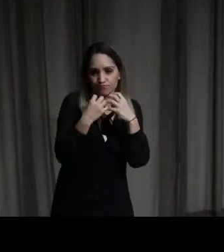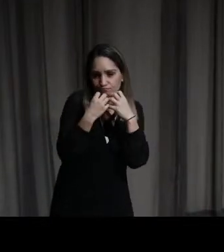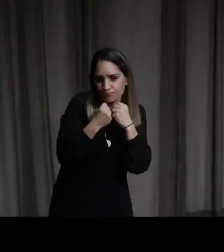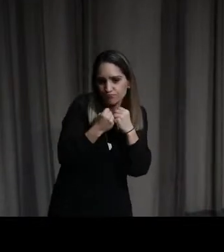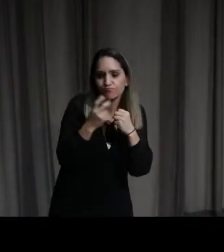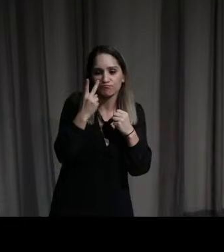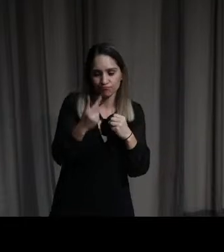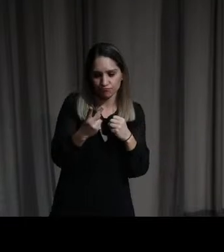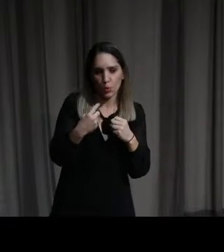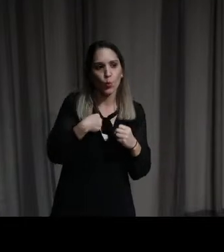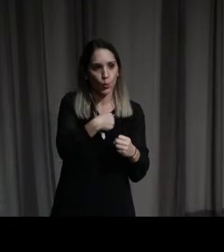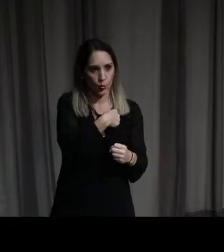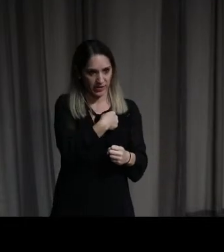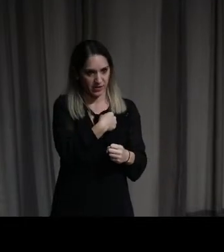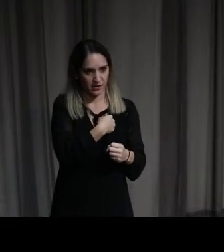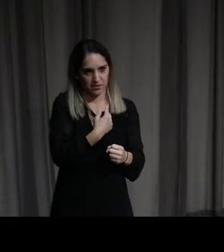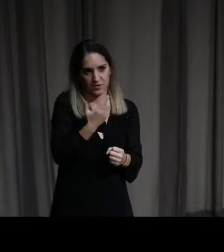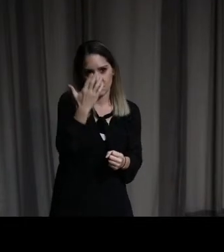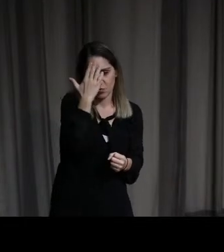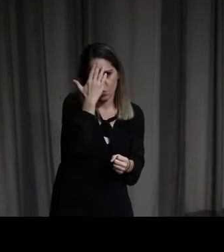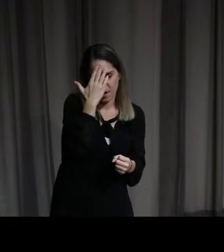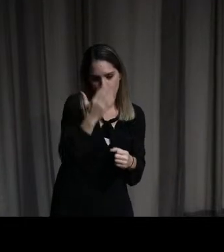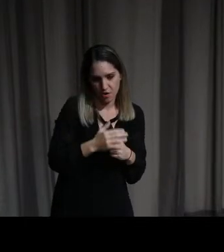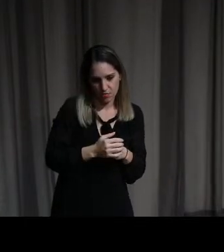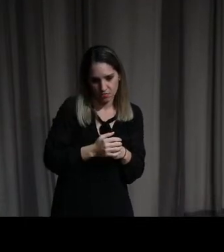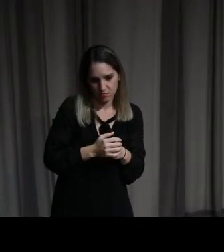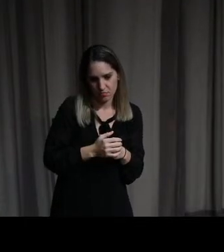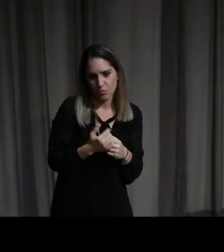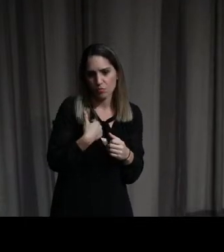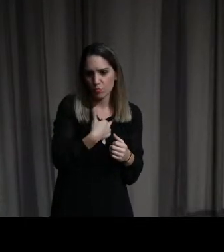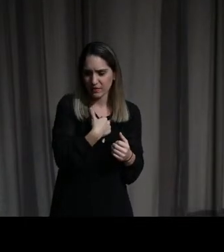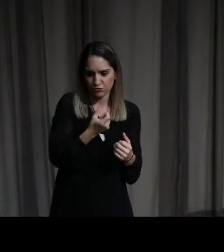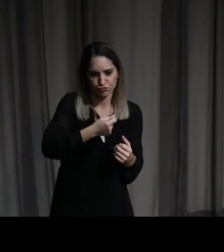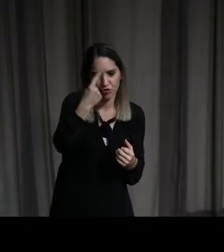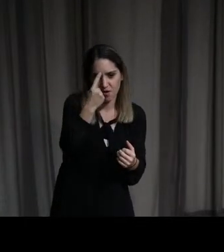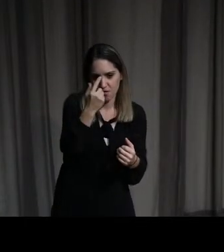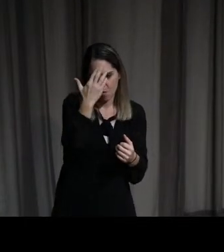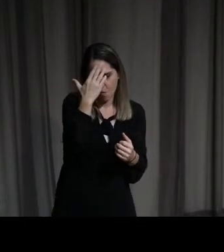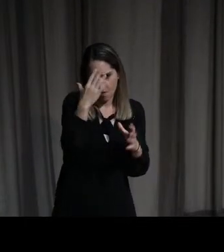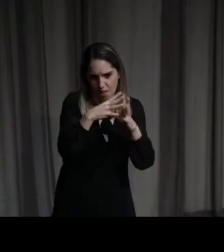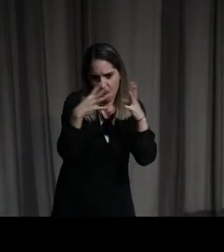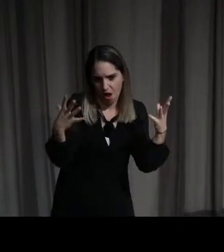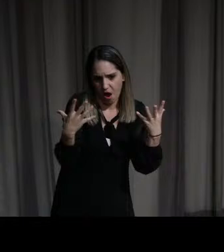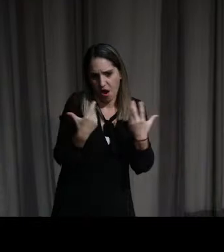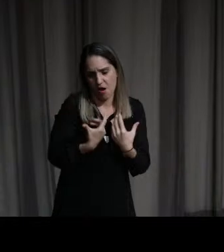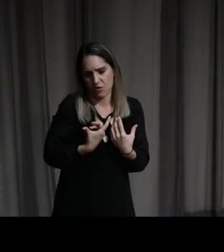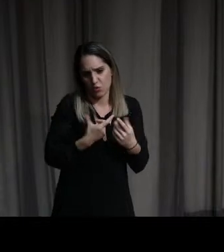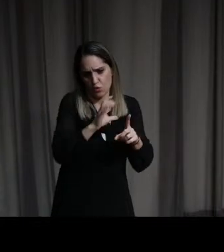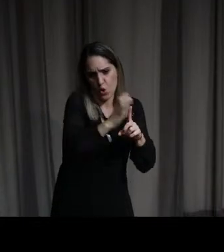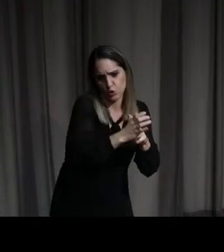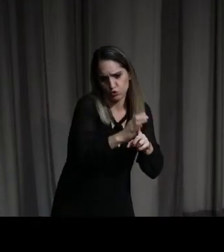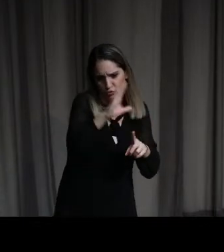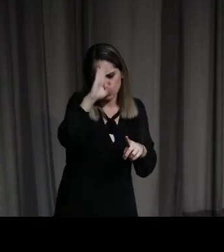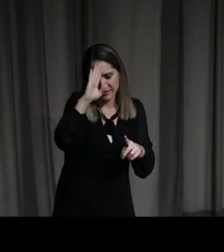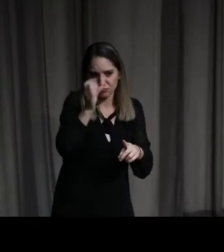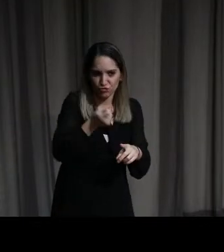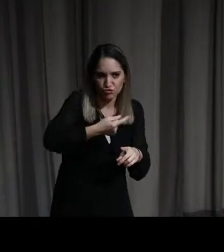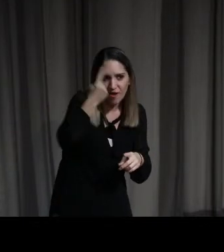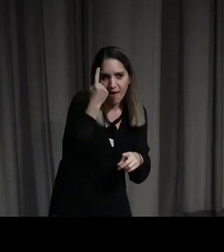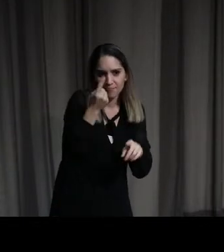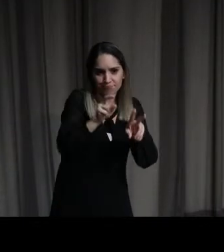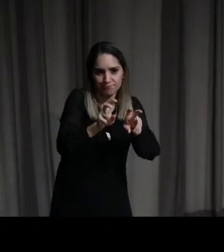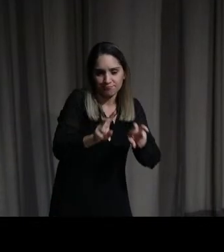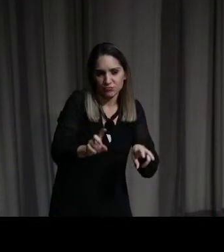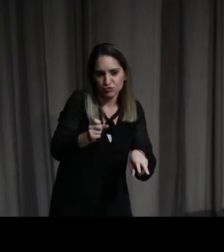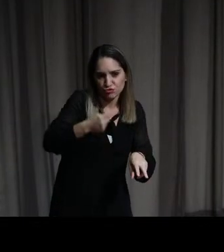are aware of because we know so much about Cuban culture at this time and about the Yoruba